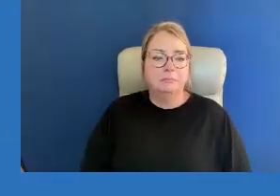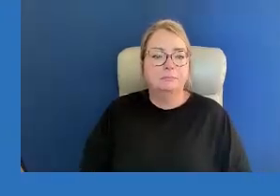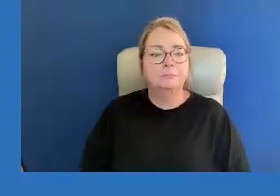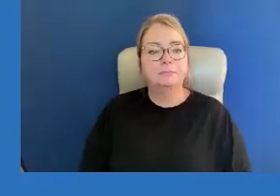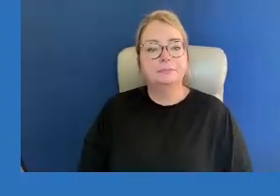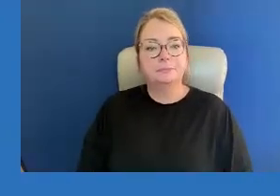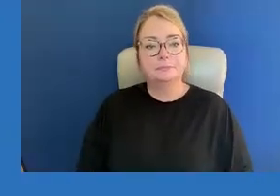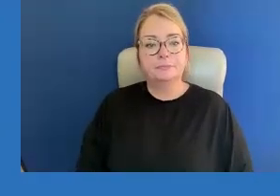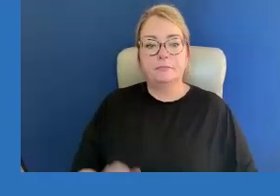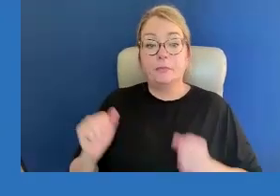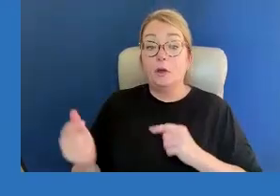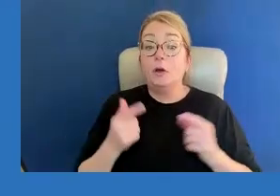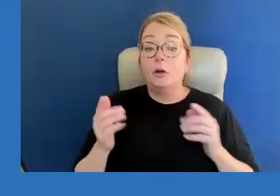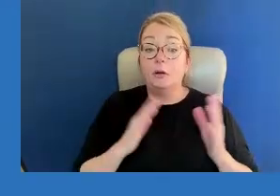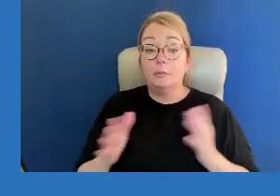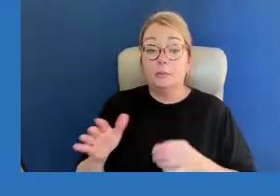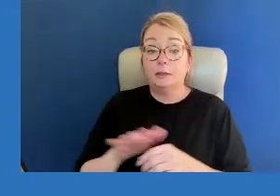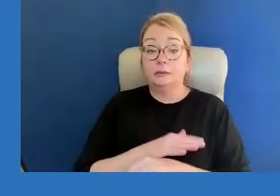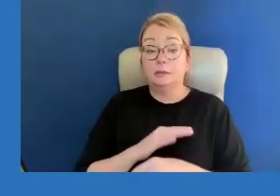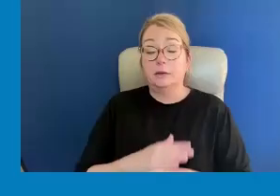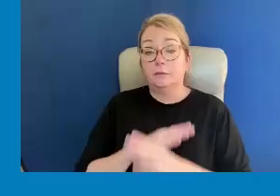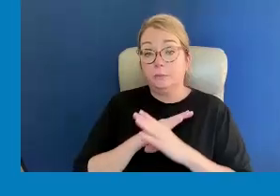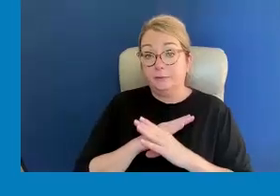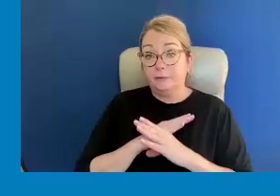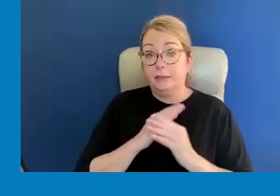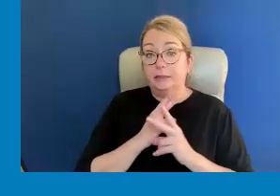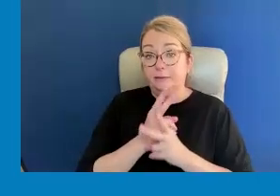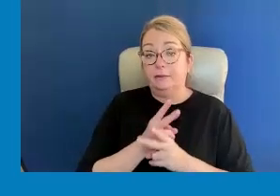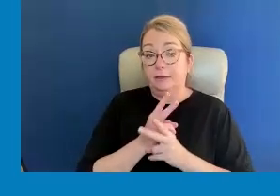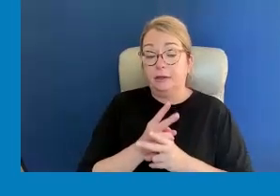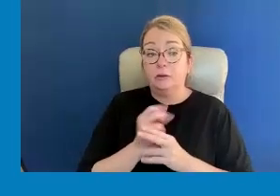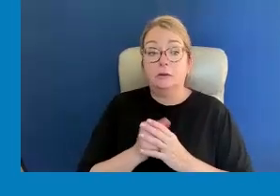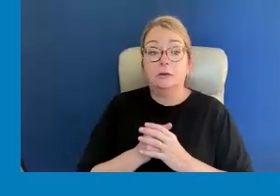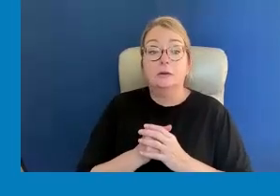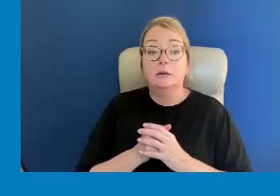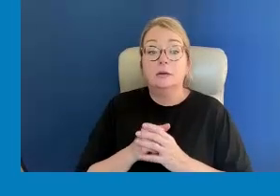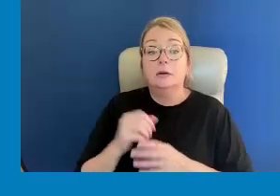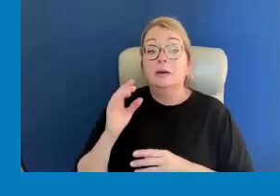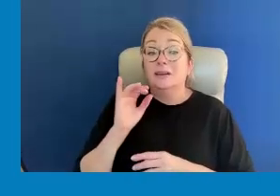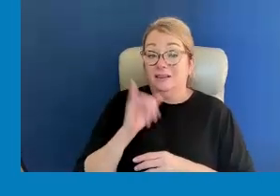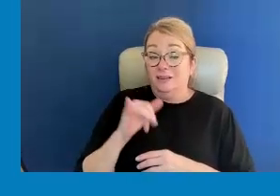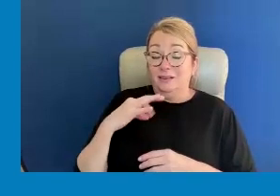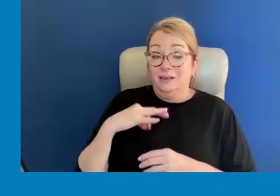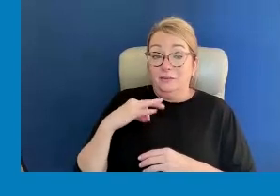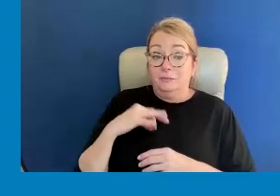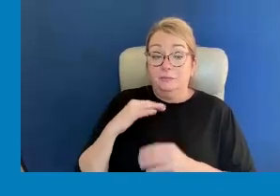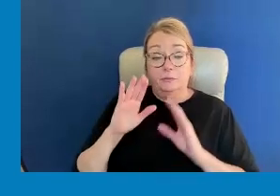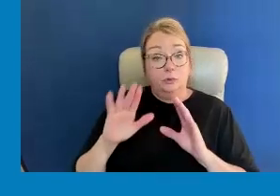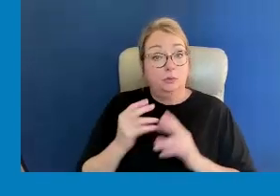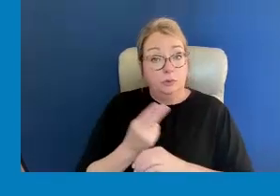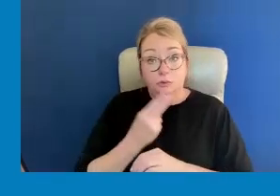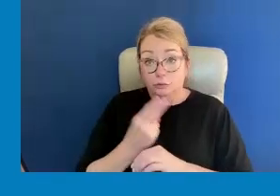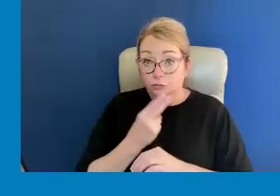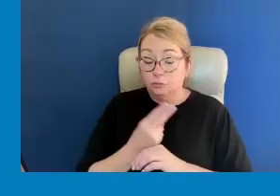So all of your medical plans cover preventative care. Now, preventative care benefits, these are really, really great to use.